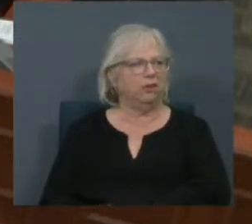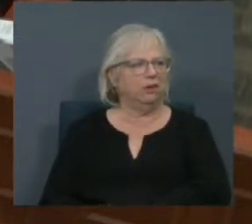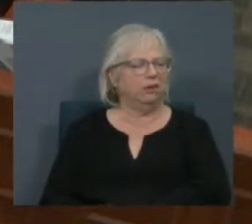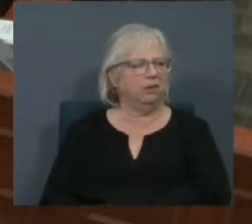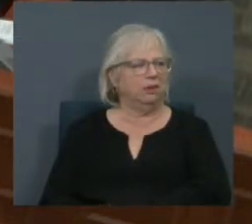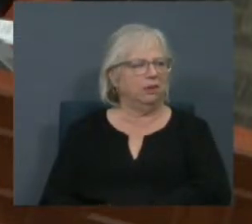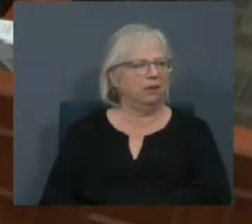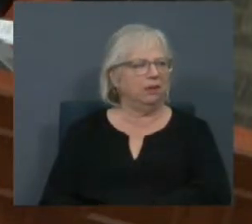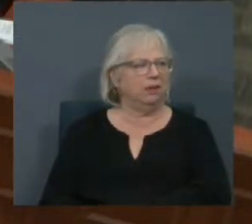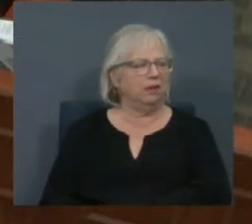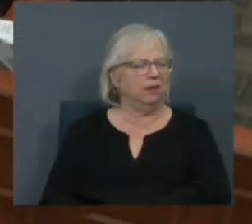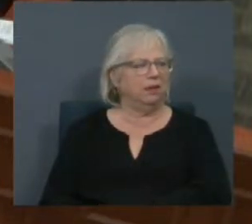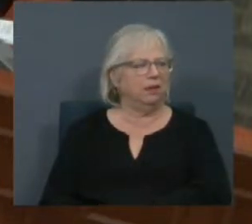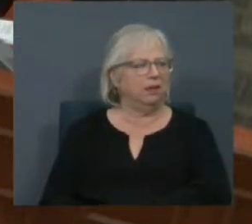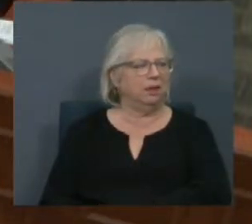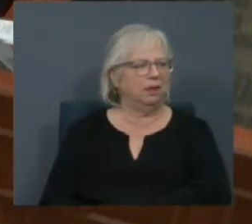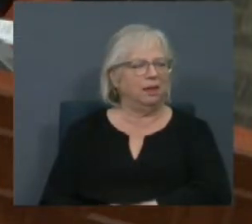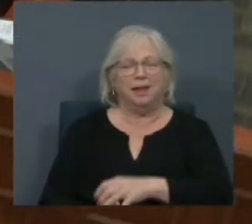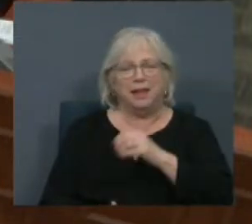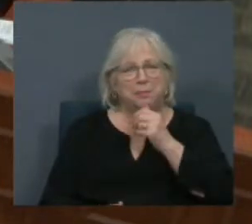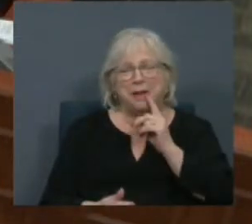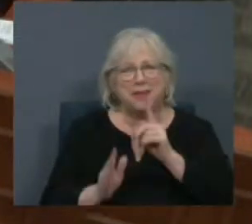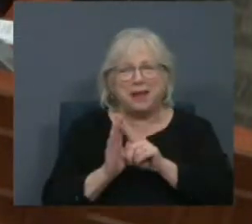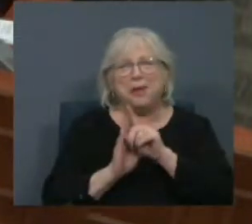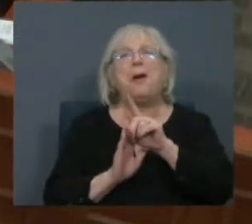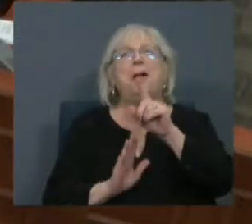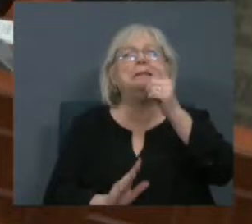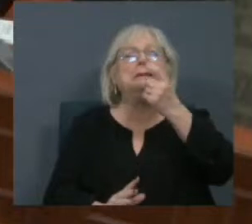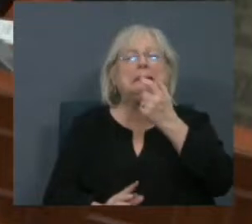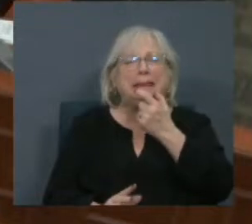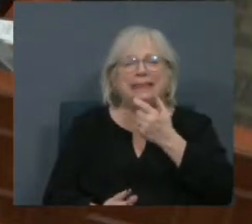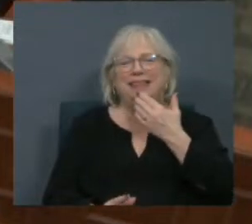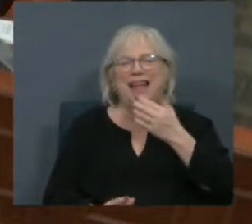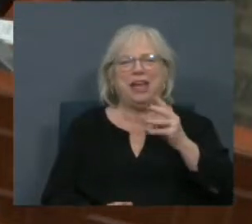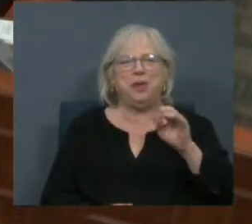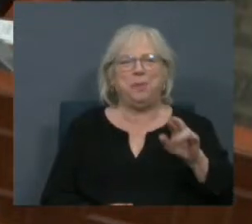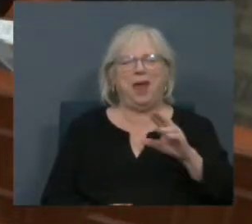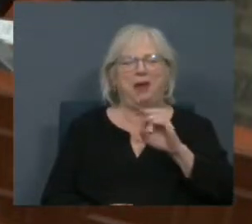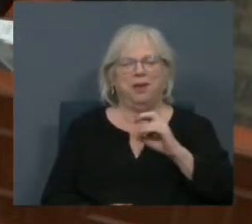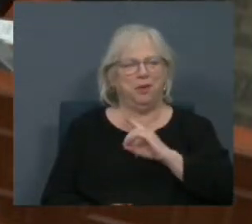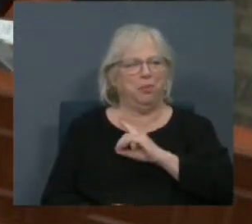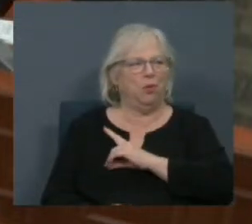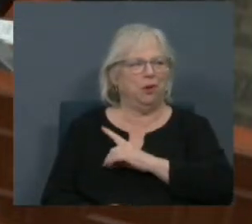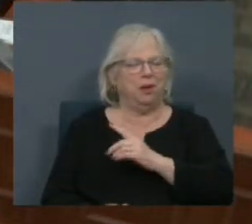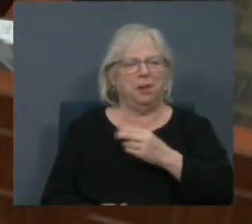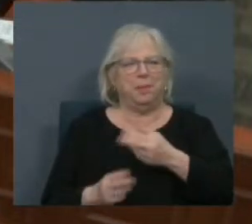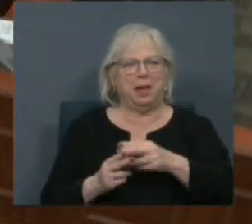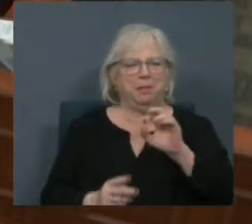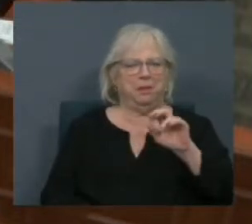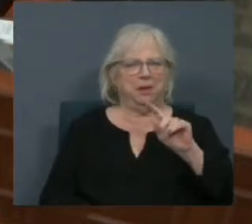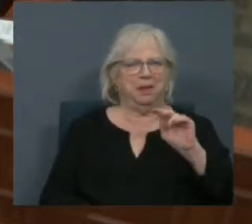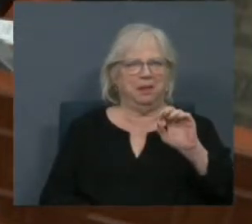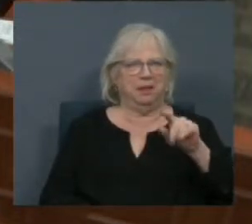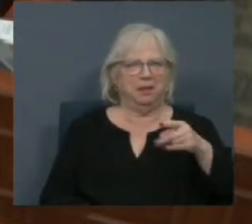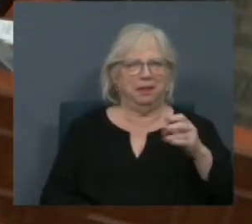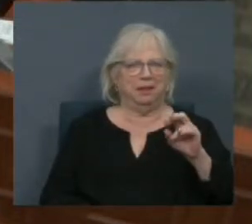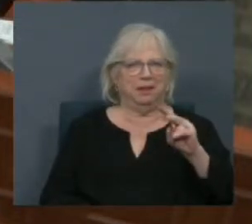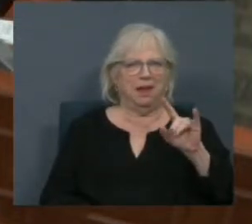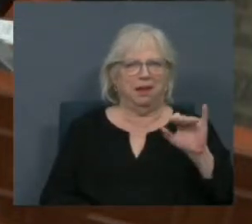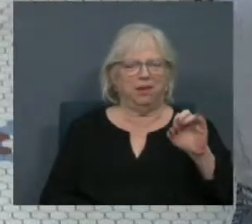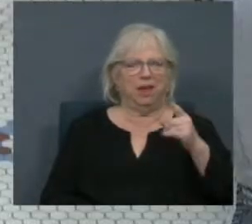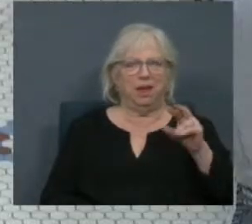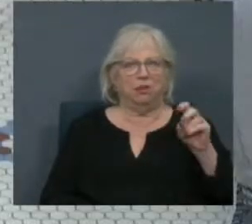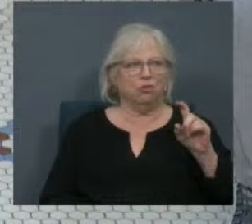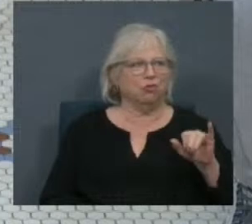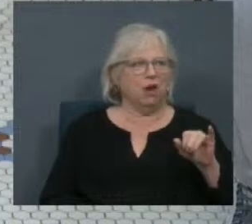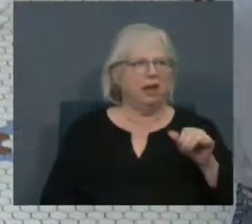Thank you, Mayor. I'm not that tall, Blake. Thank you, Mayor, to the board. My name is Stephanie Gray. You actually heard